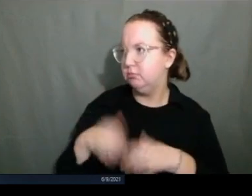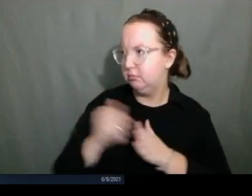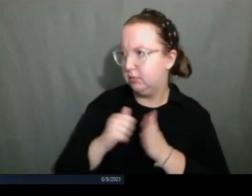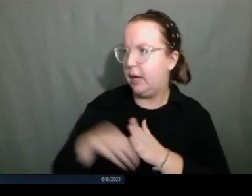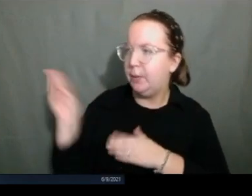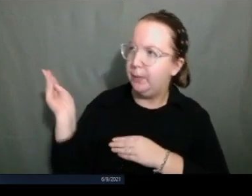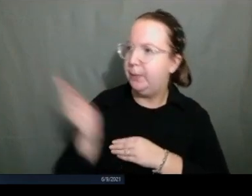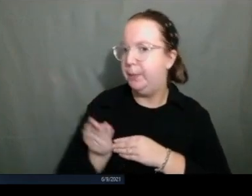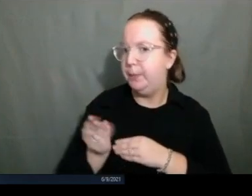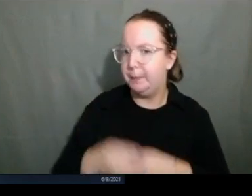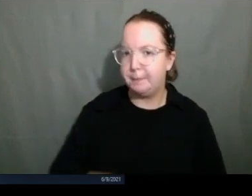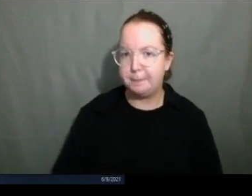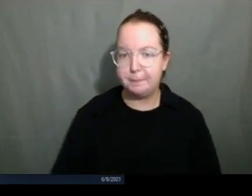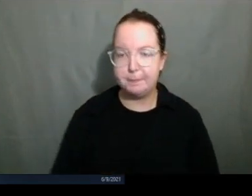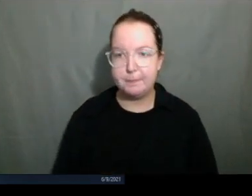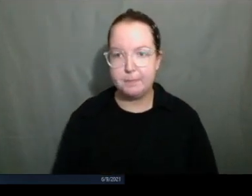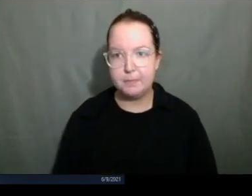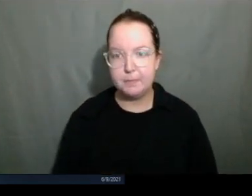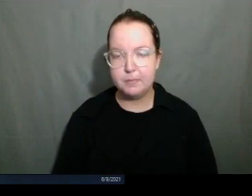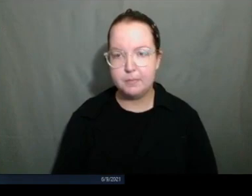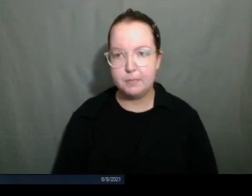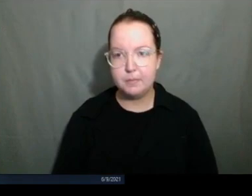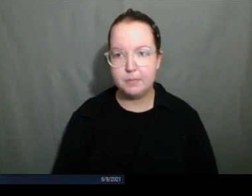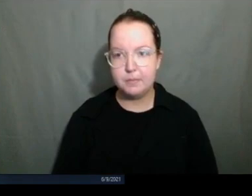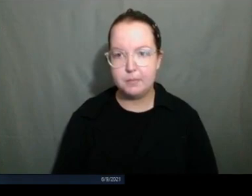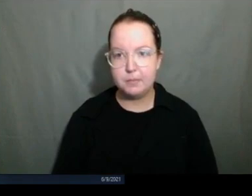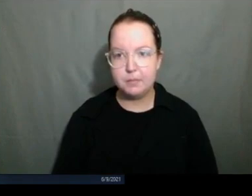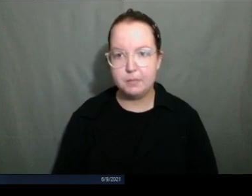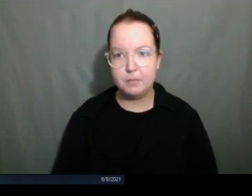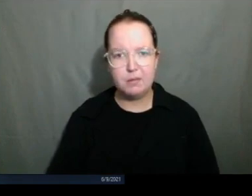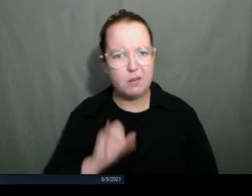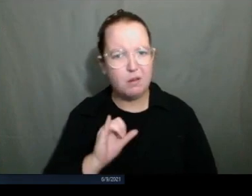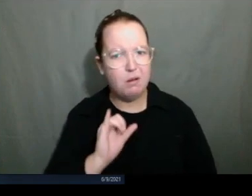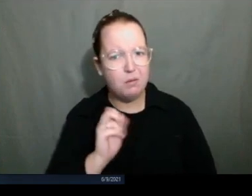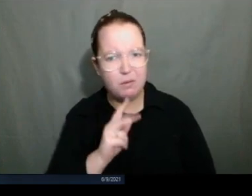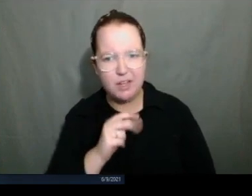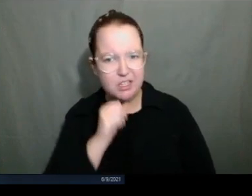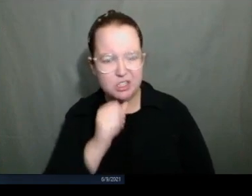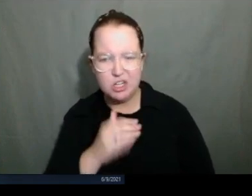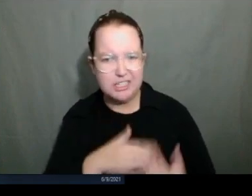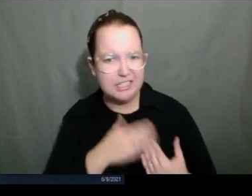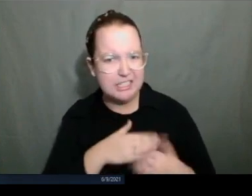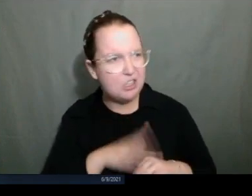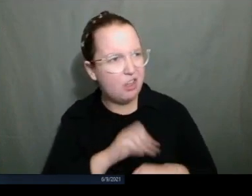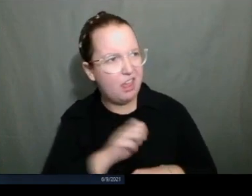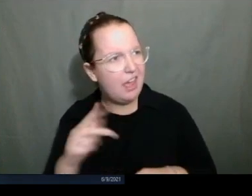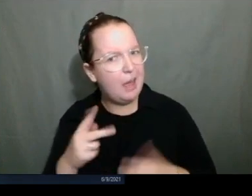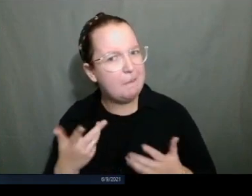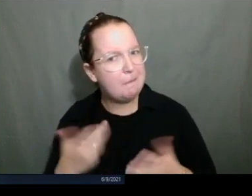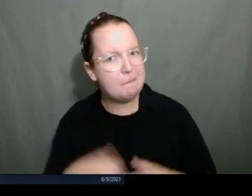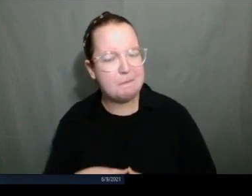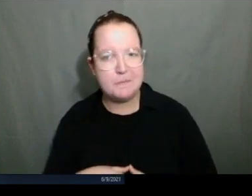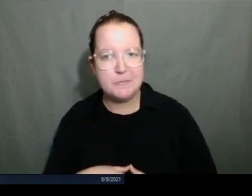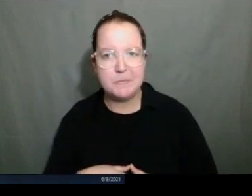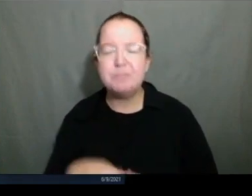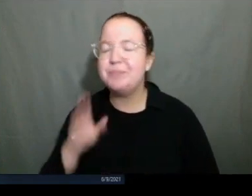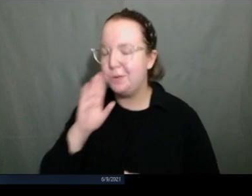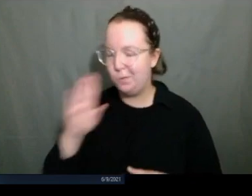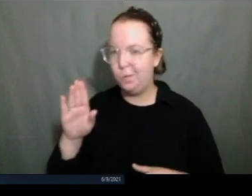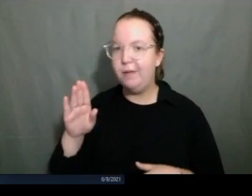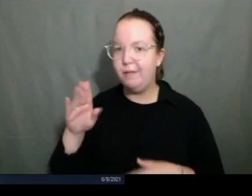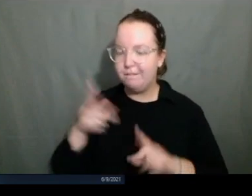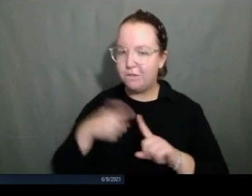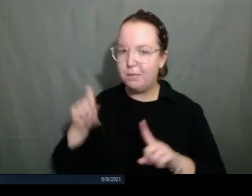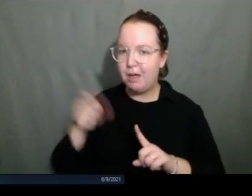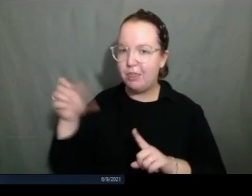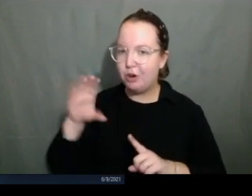Good, because it's not really working that easily on the app. So yeah, it'll roll over. If